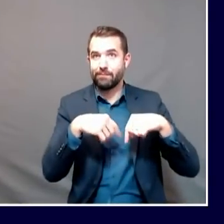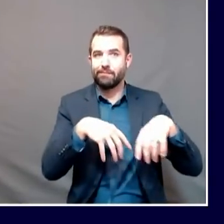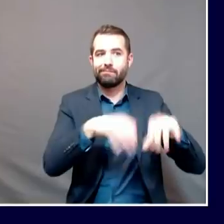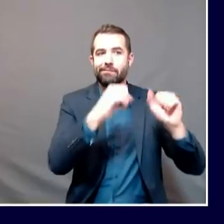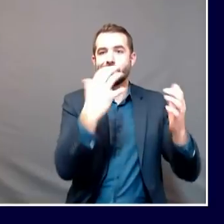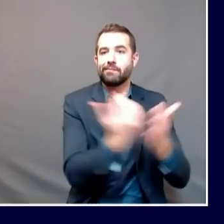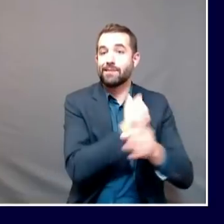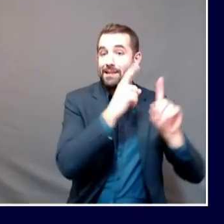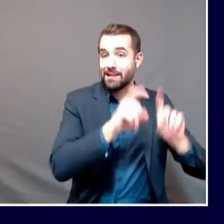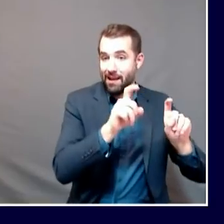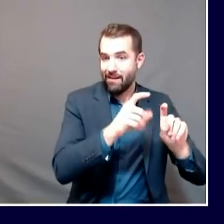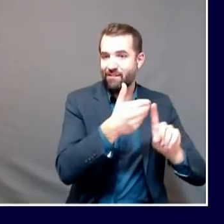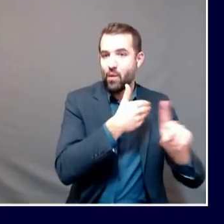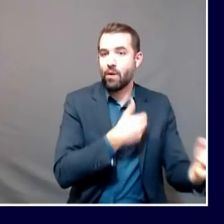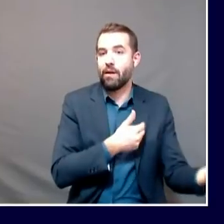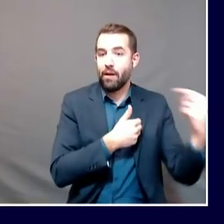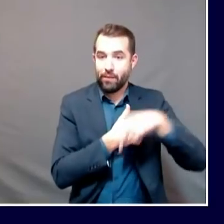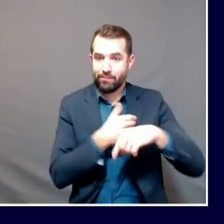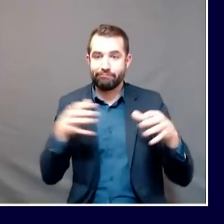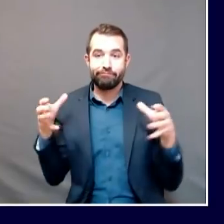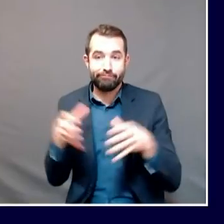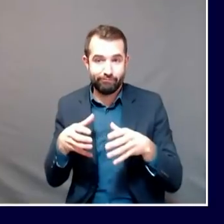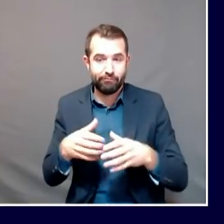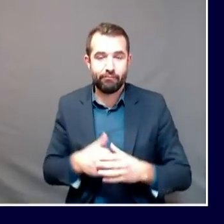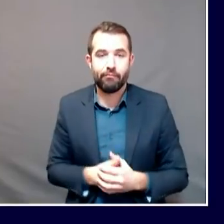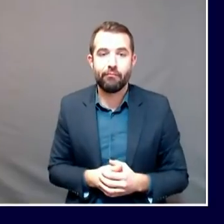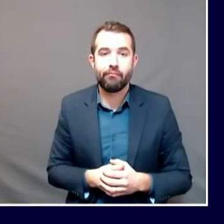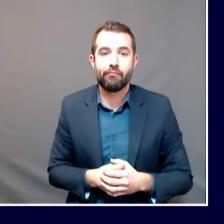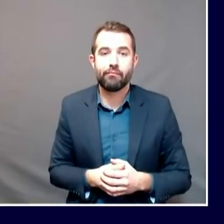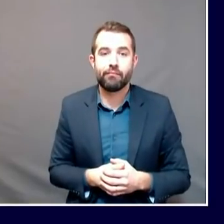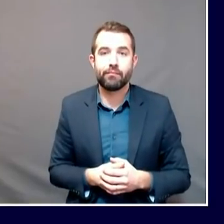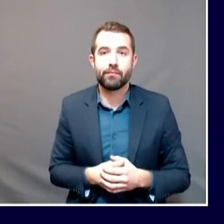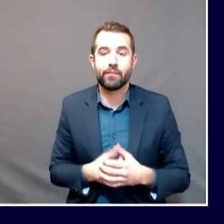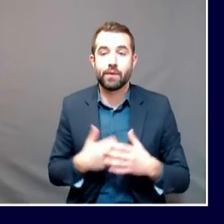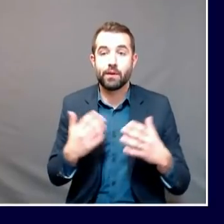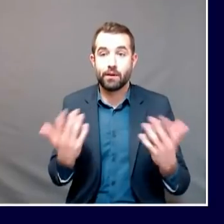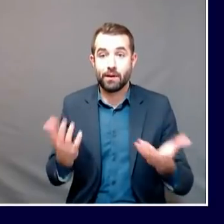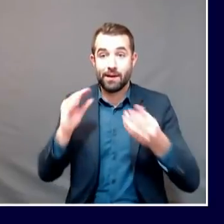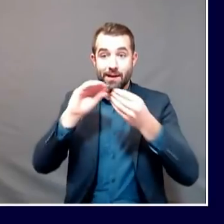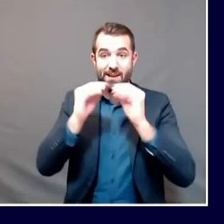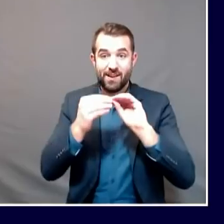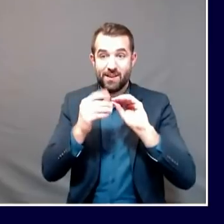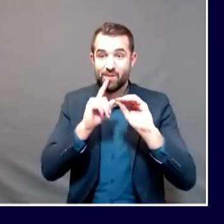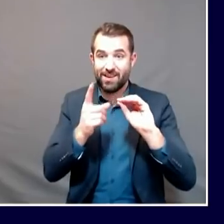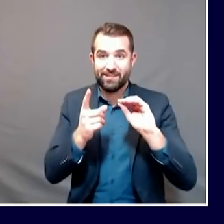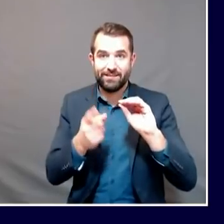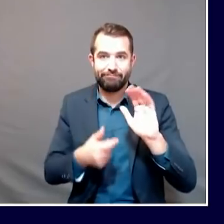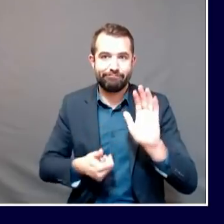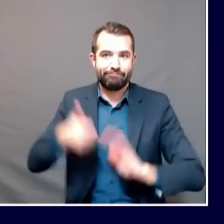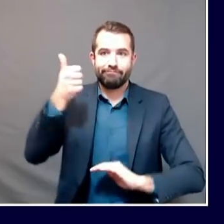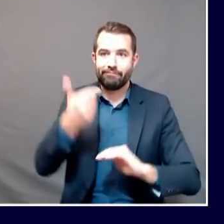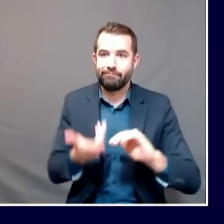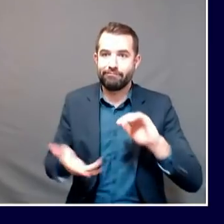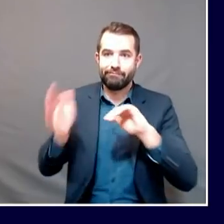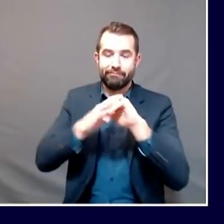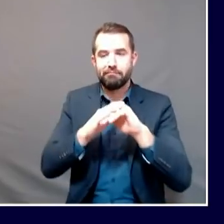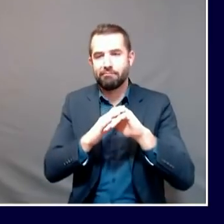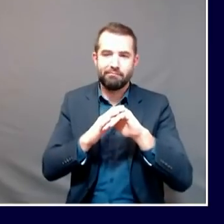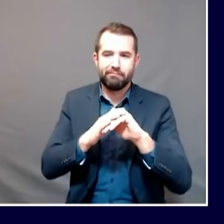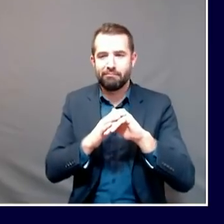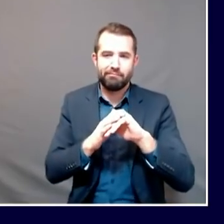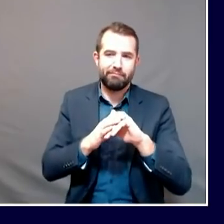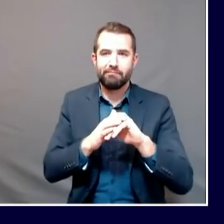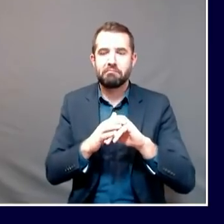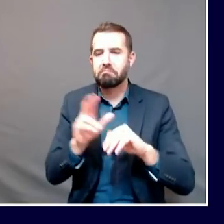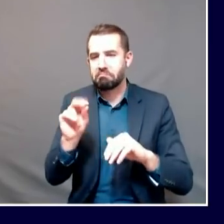orders. We haven't seen a numerical uptick, but as we get closer to the 25th, 26th, et cetera, it's possible